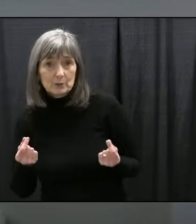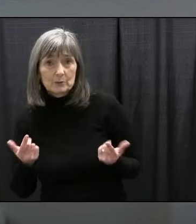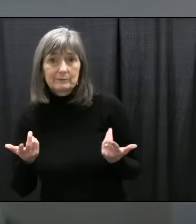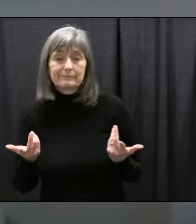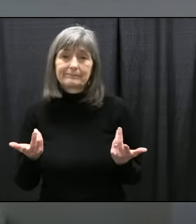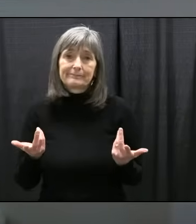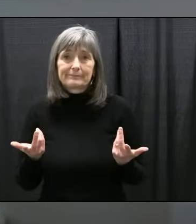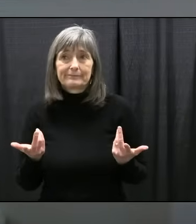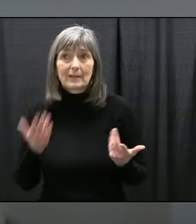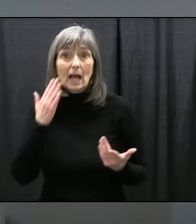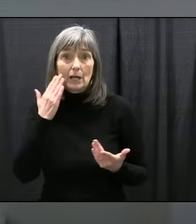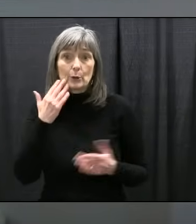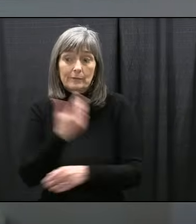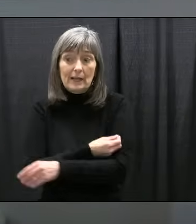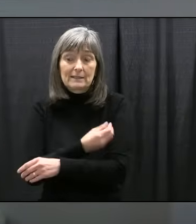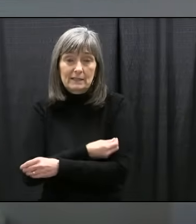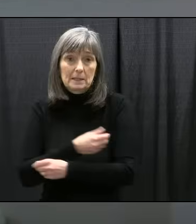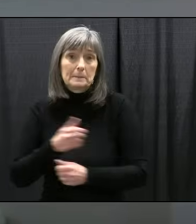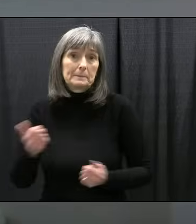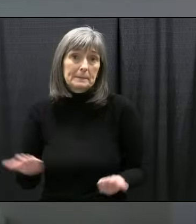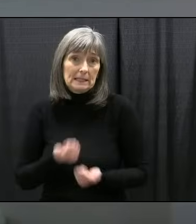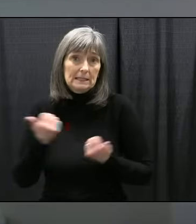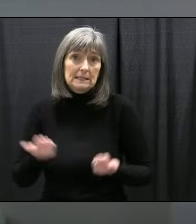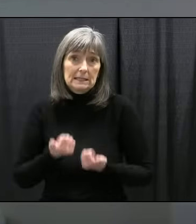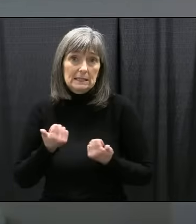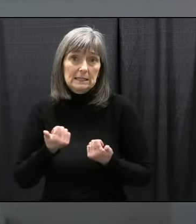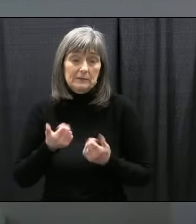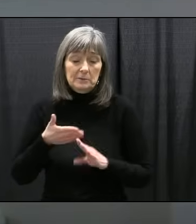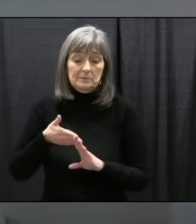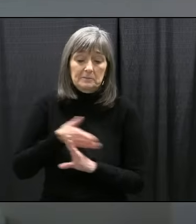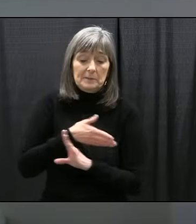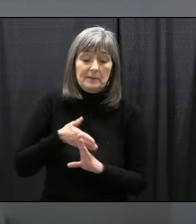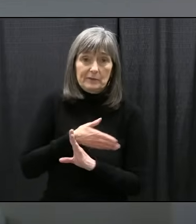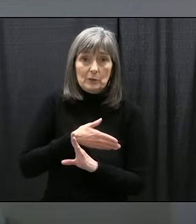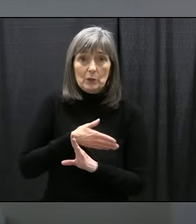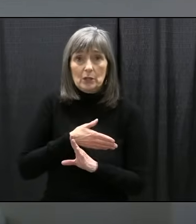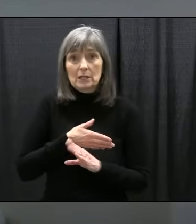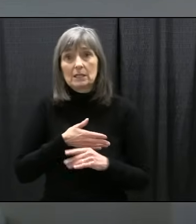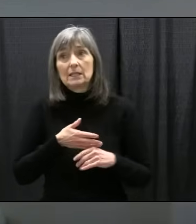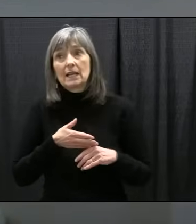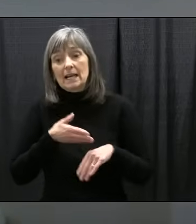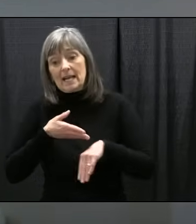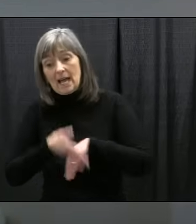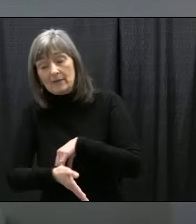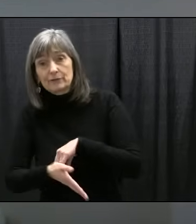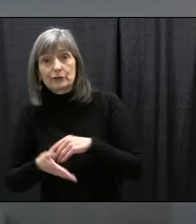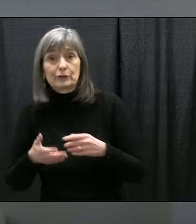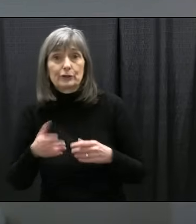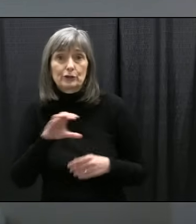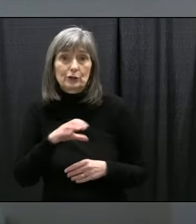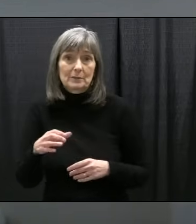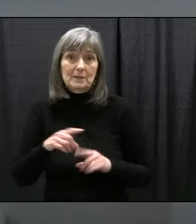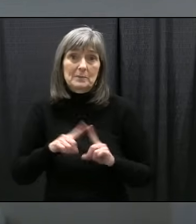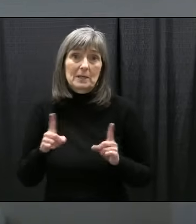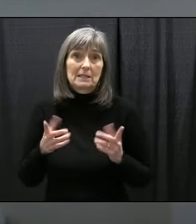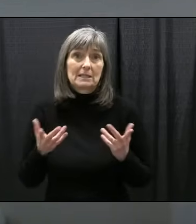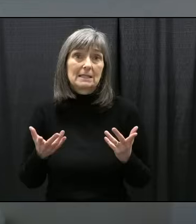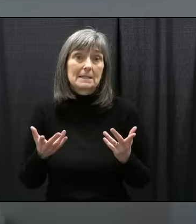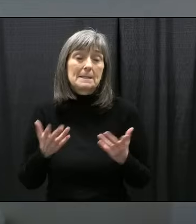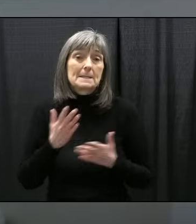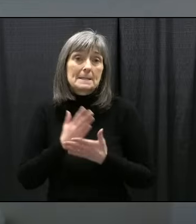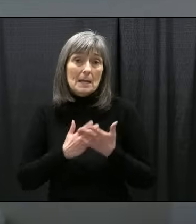have a plentiful vaccine for the days before and the days immediately after. But it may well be that